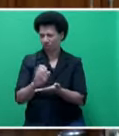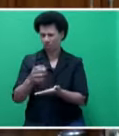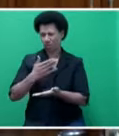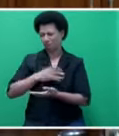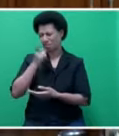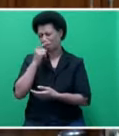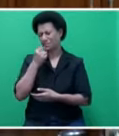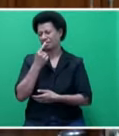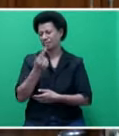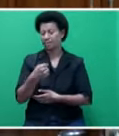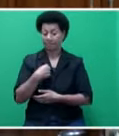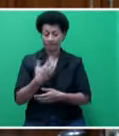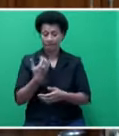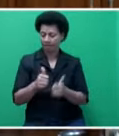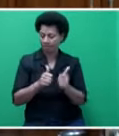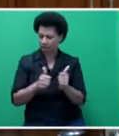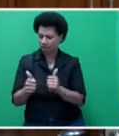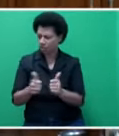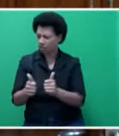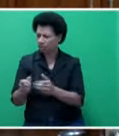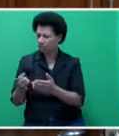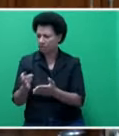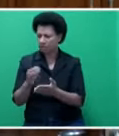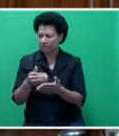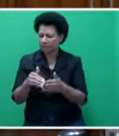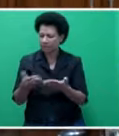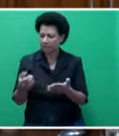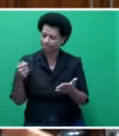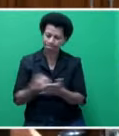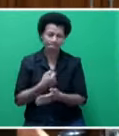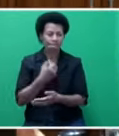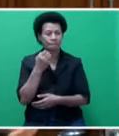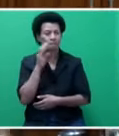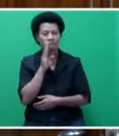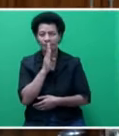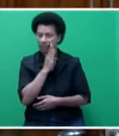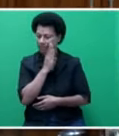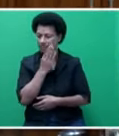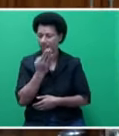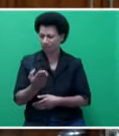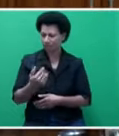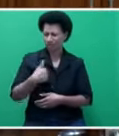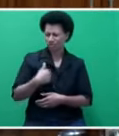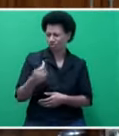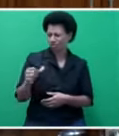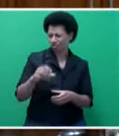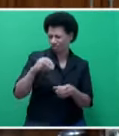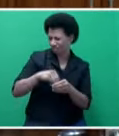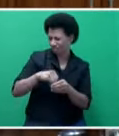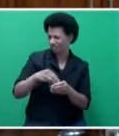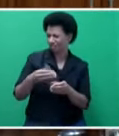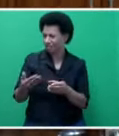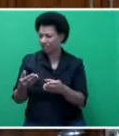look, actually I had this arrangement, but I have now missed out. Or I should be as part of this arrangement when they weren't part of the arrangement.